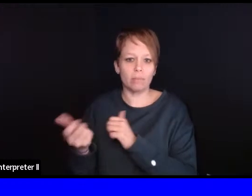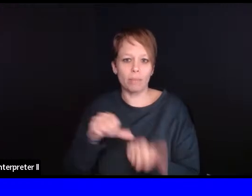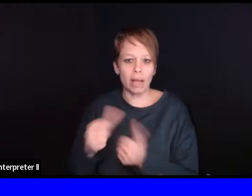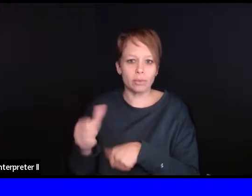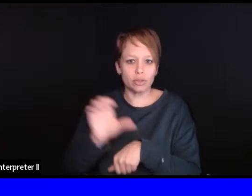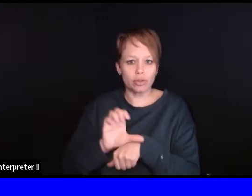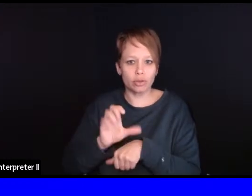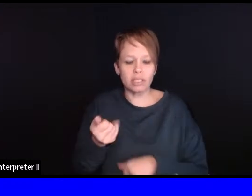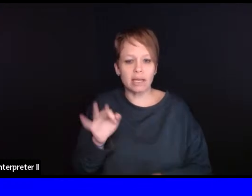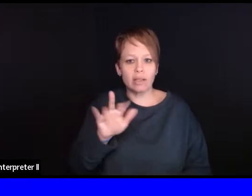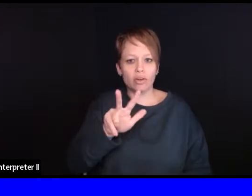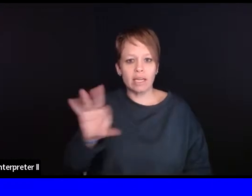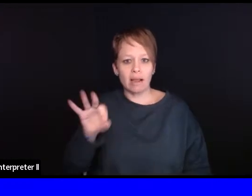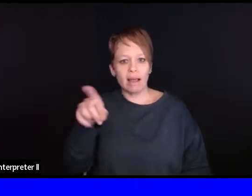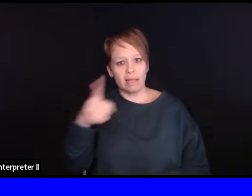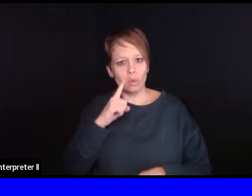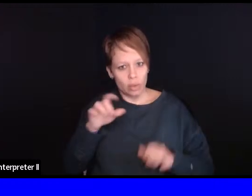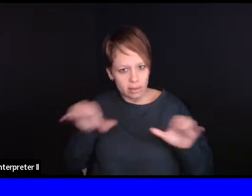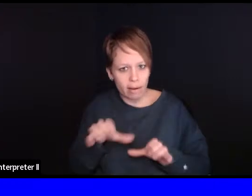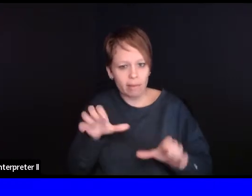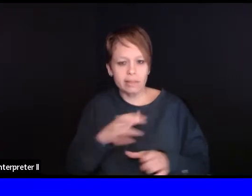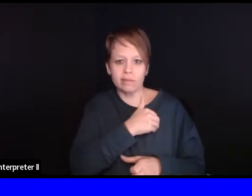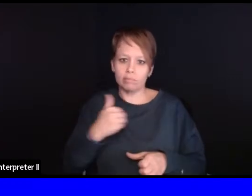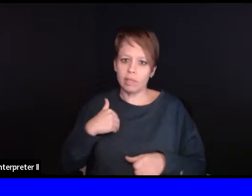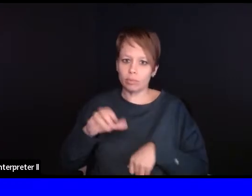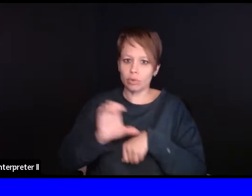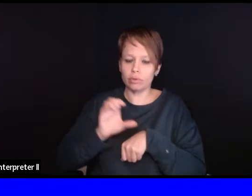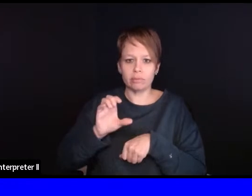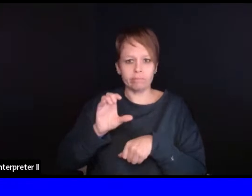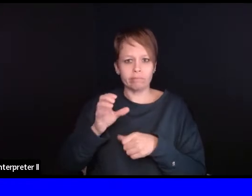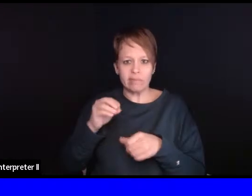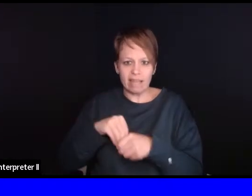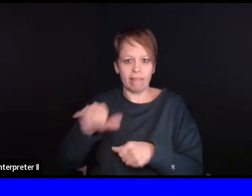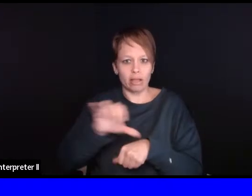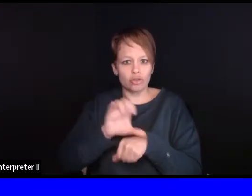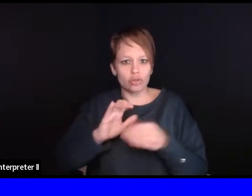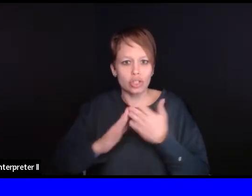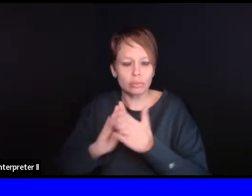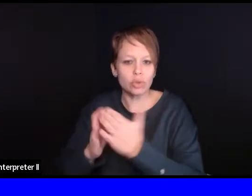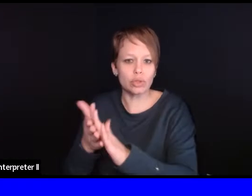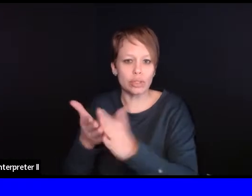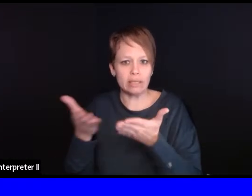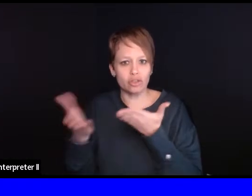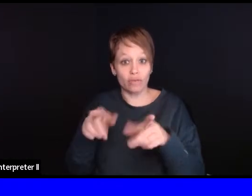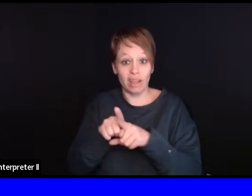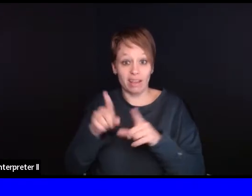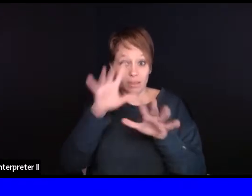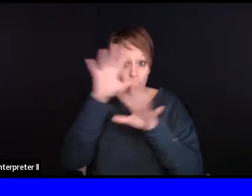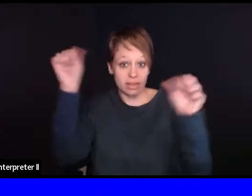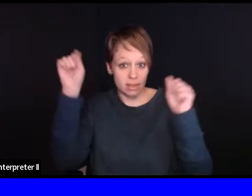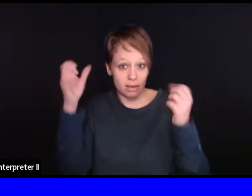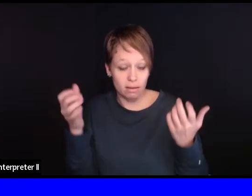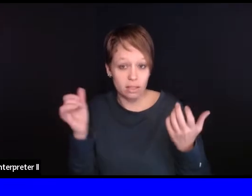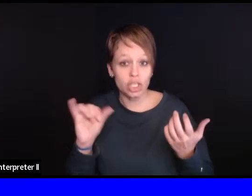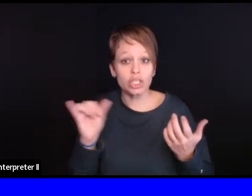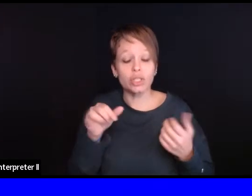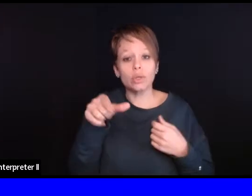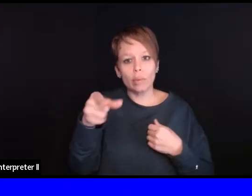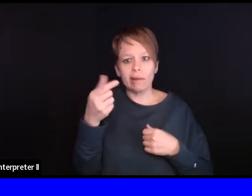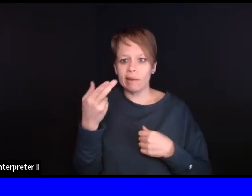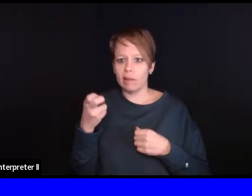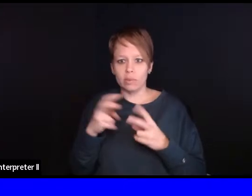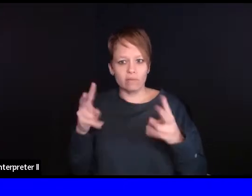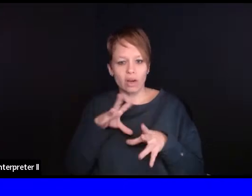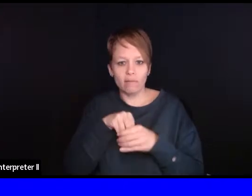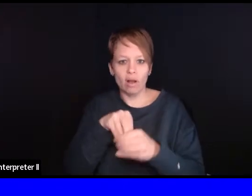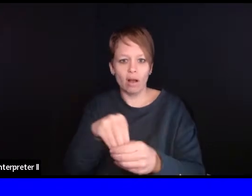church community, serving as president of every young person's organization facilitated by the church. Mr. Yeldell was very active in the